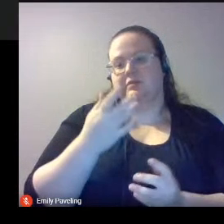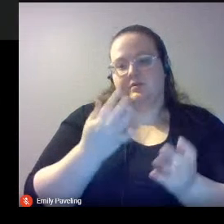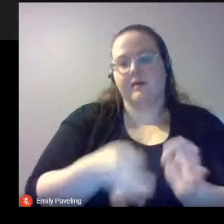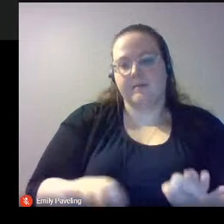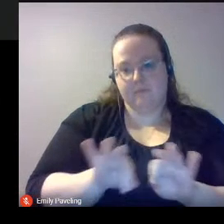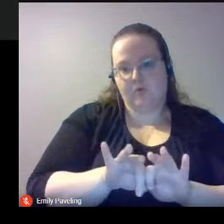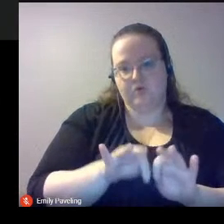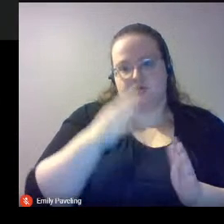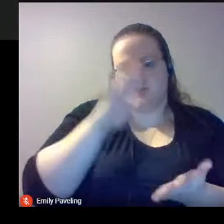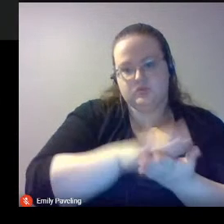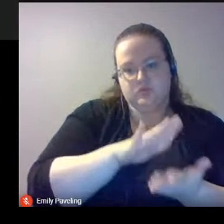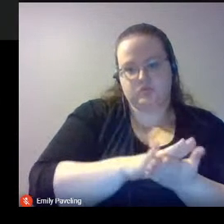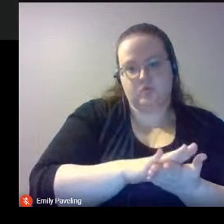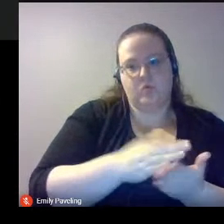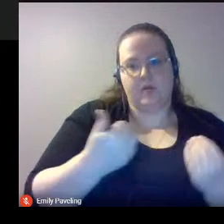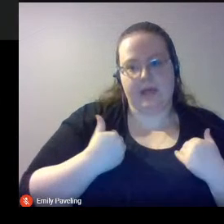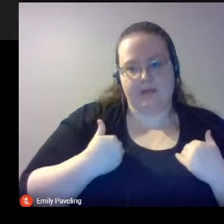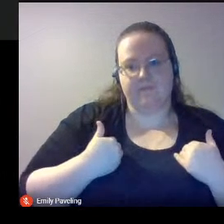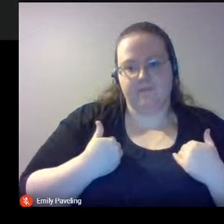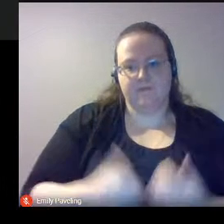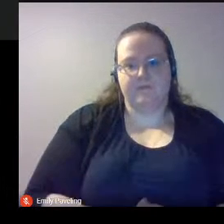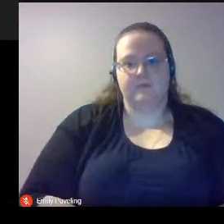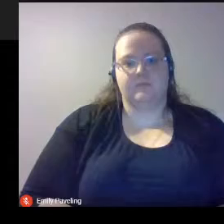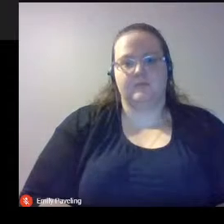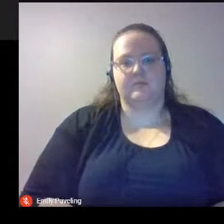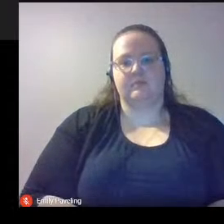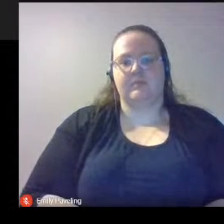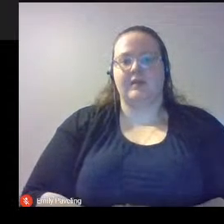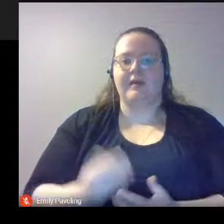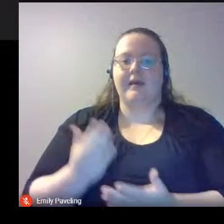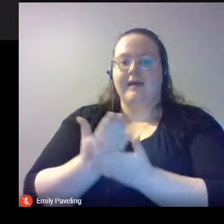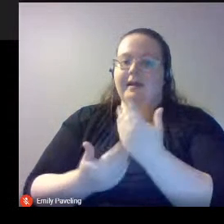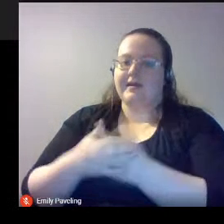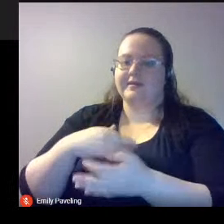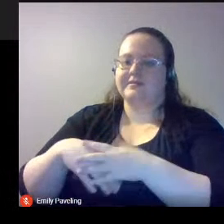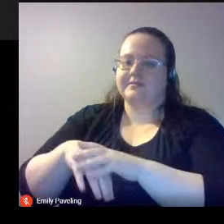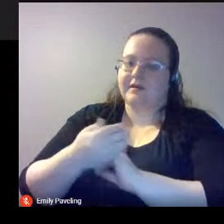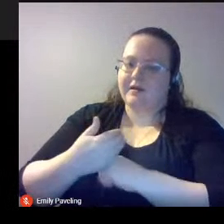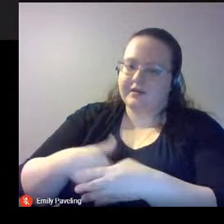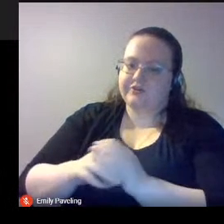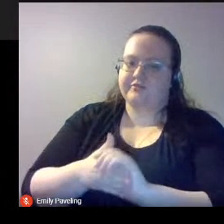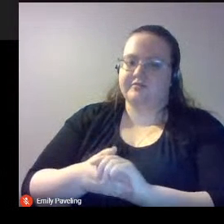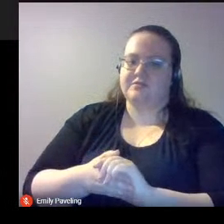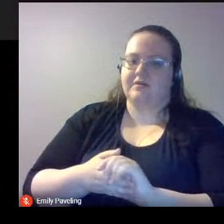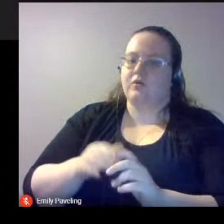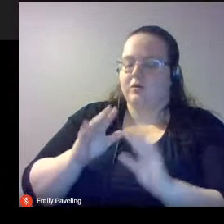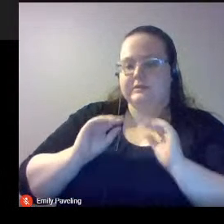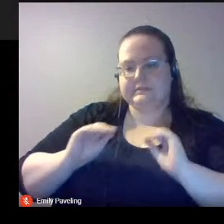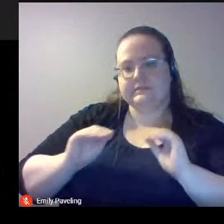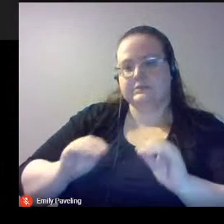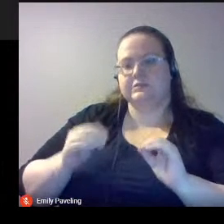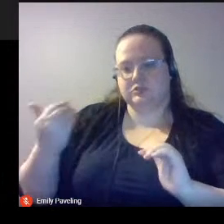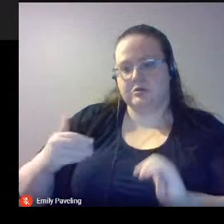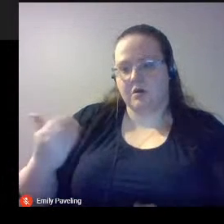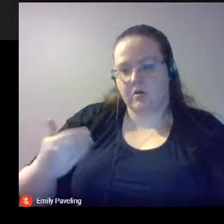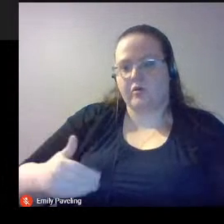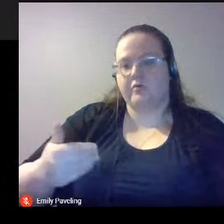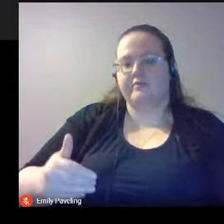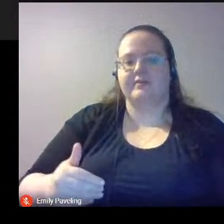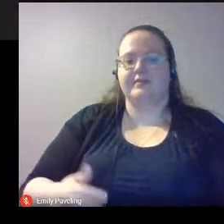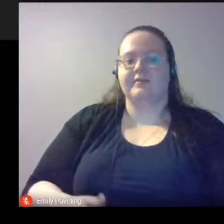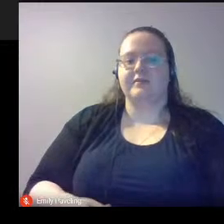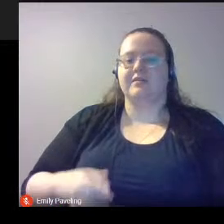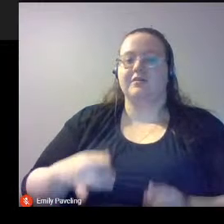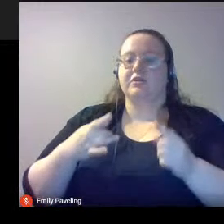routines will be explicitly taught and reinforced regularly. Hand hygiene stations will be set up throughout the school and in all